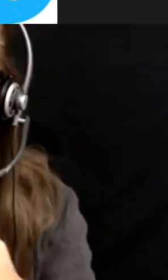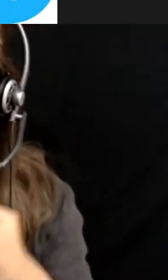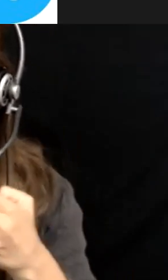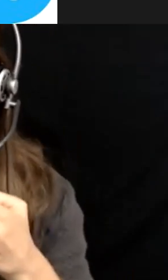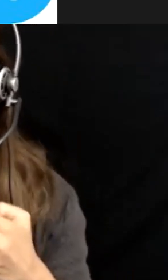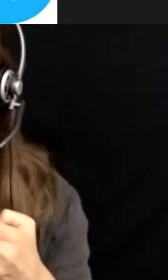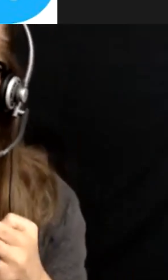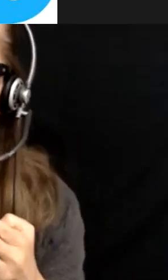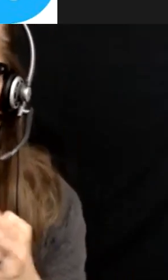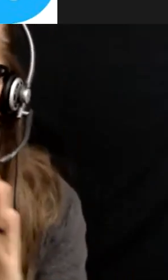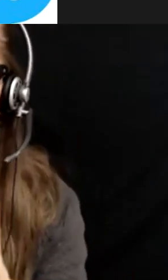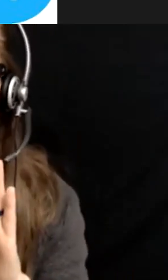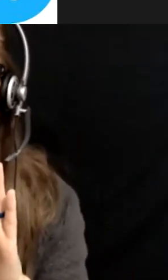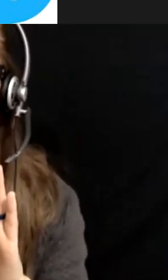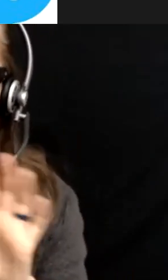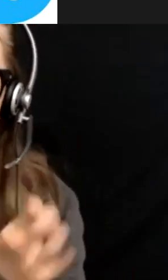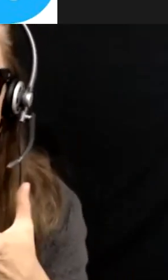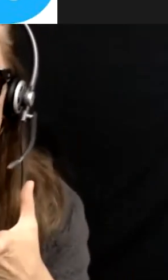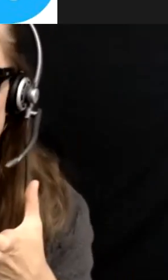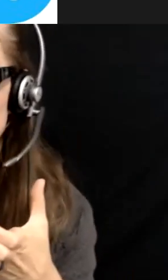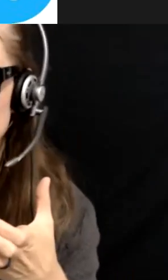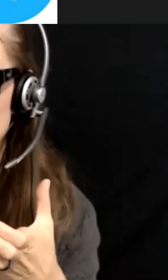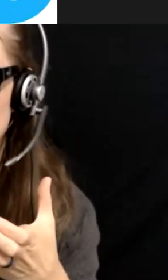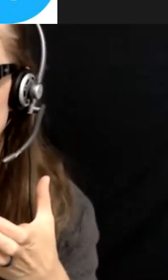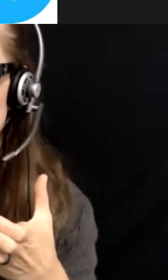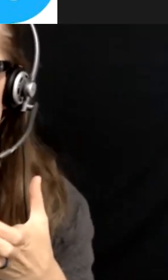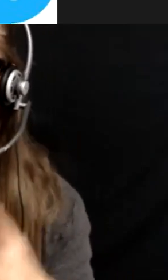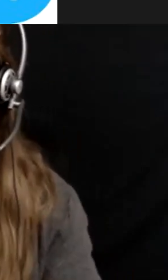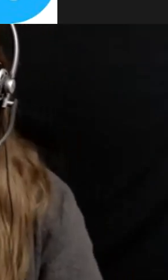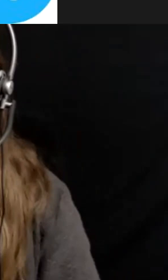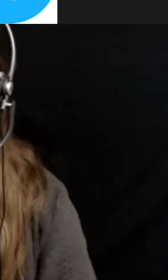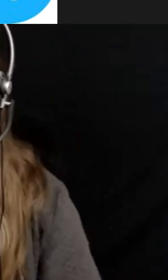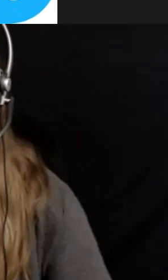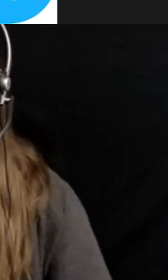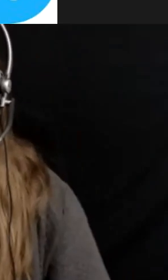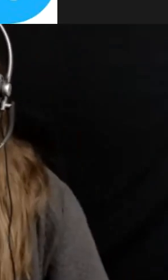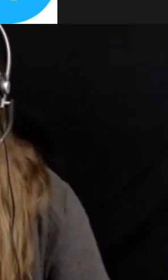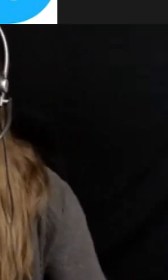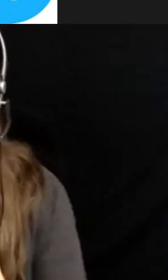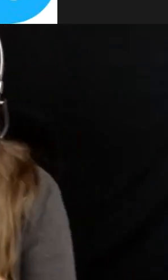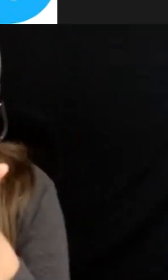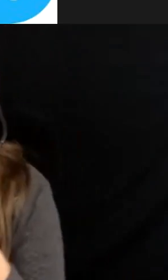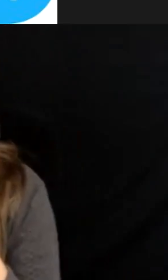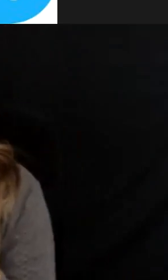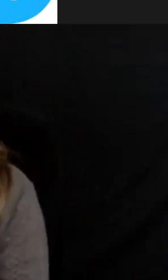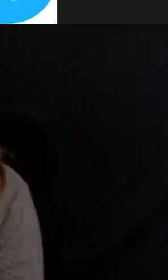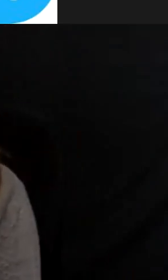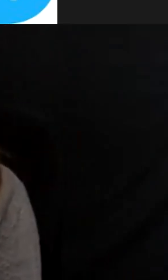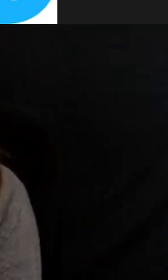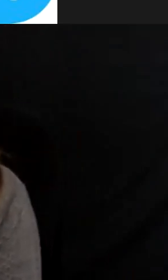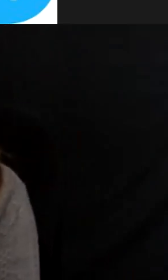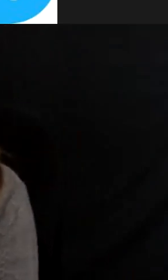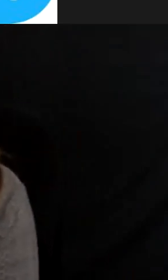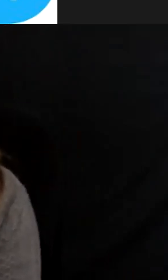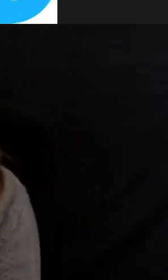minutes before our official end time. So any housekeeping comments and other things, we can, our team will